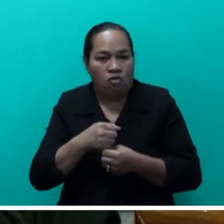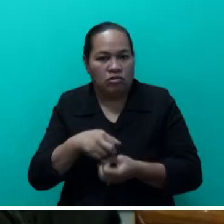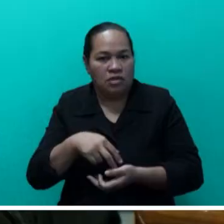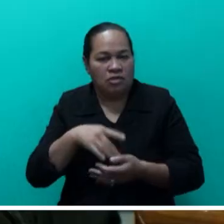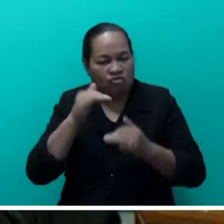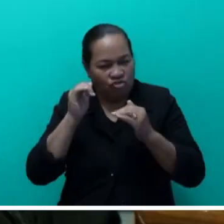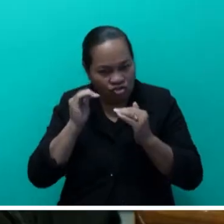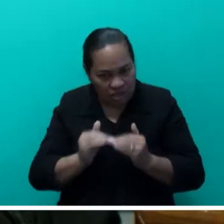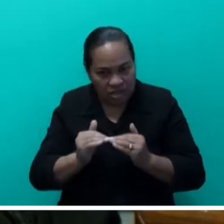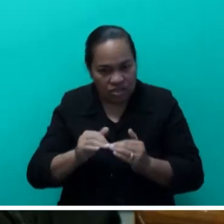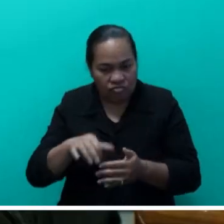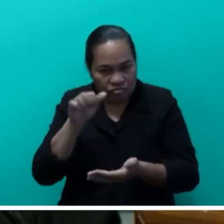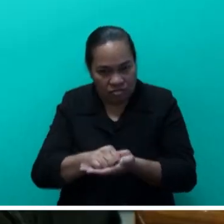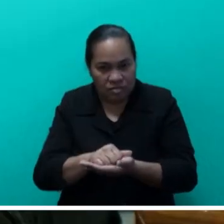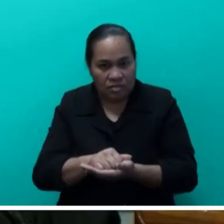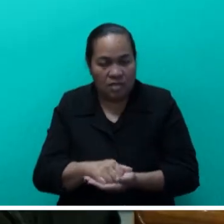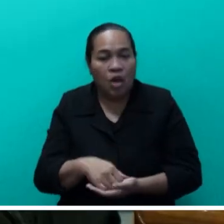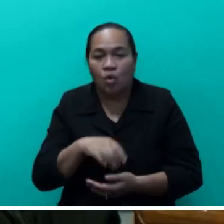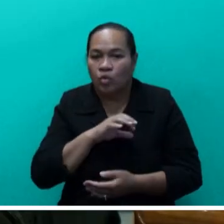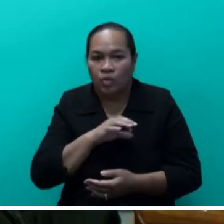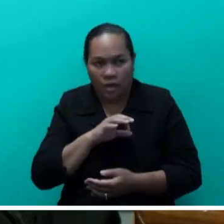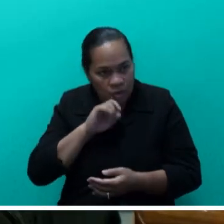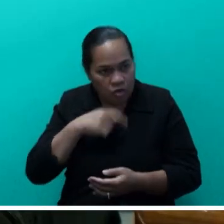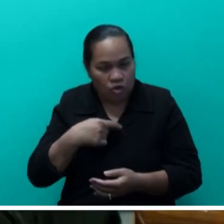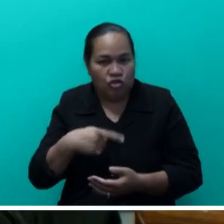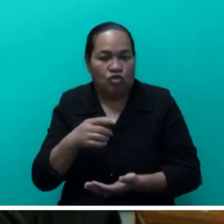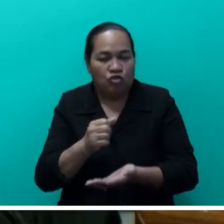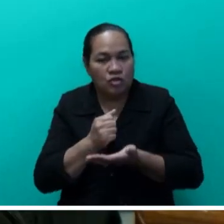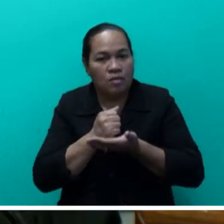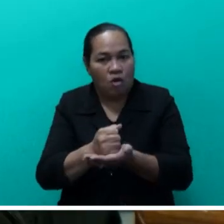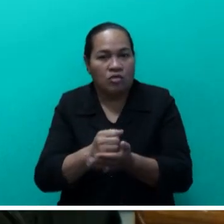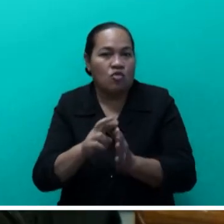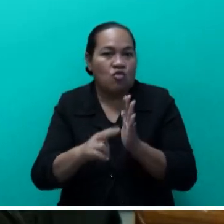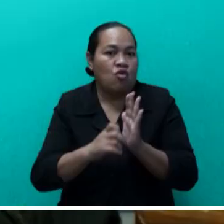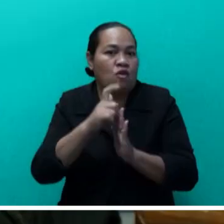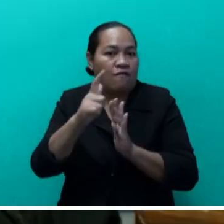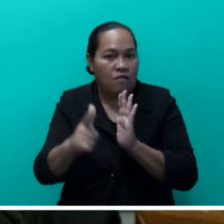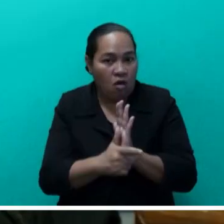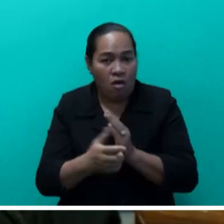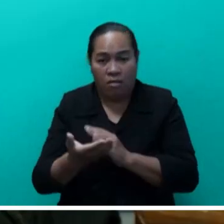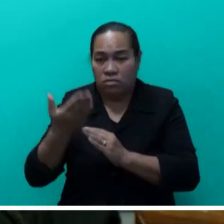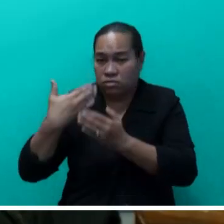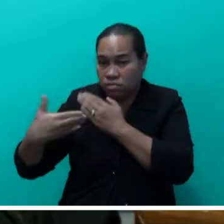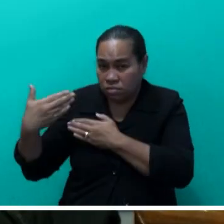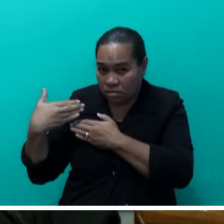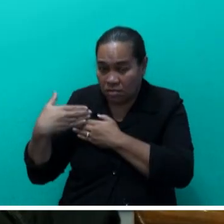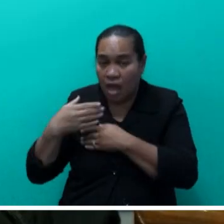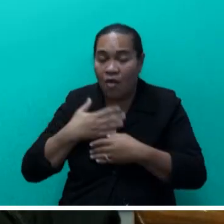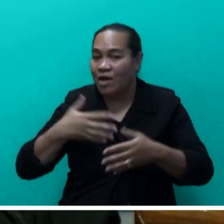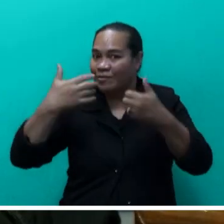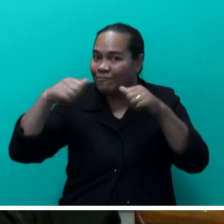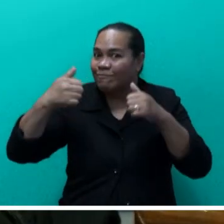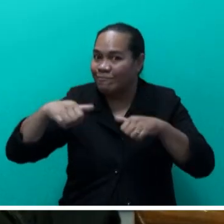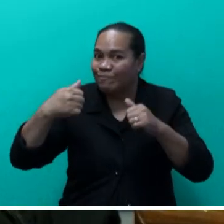accountability, reflecting our unwavering commitment to the rule of law. Over the past months, our accomplishments have been more